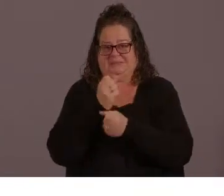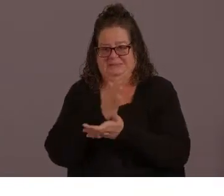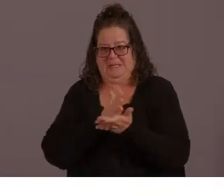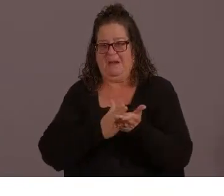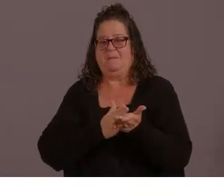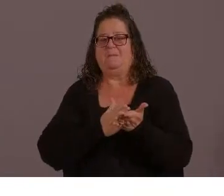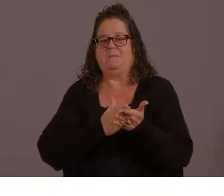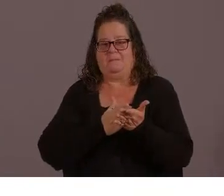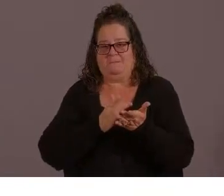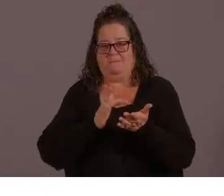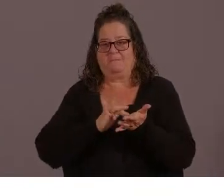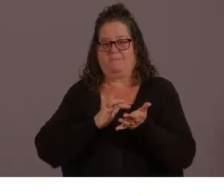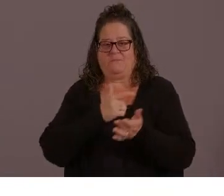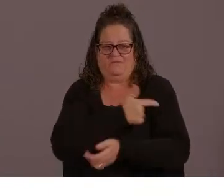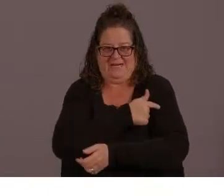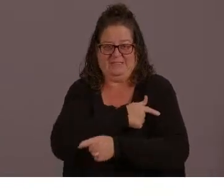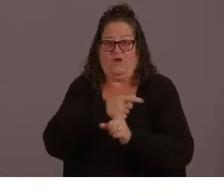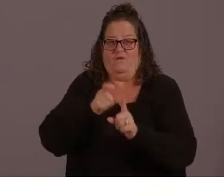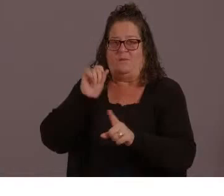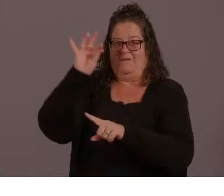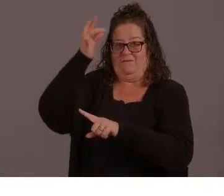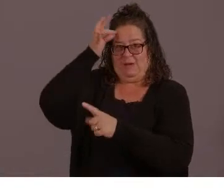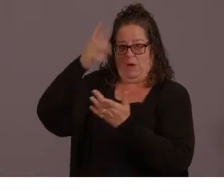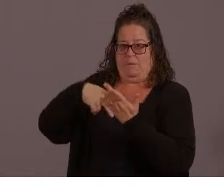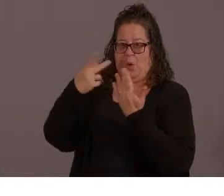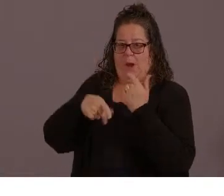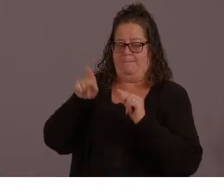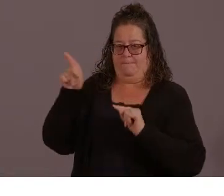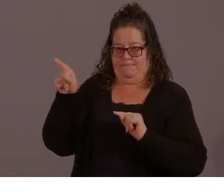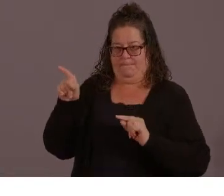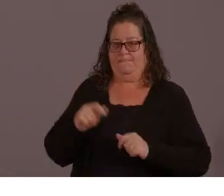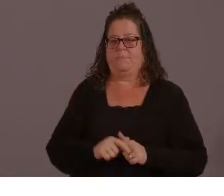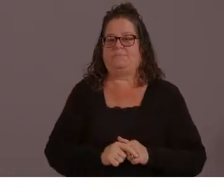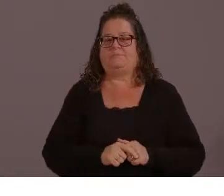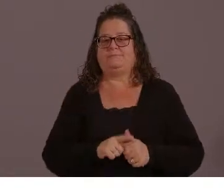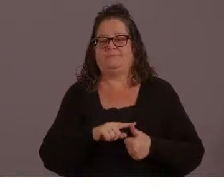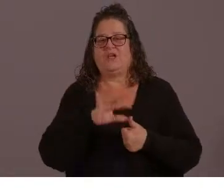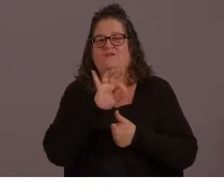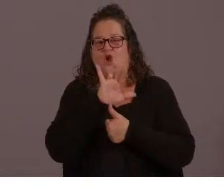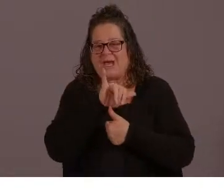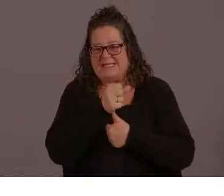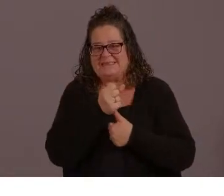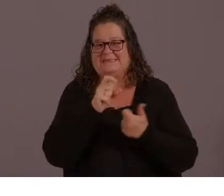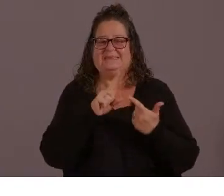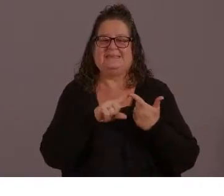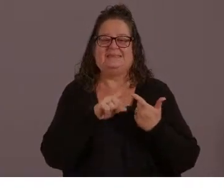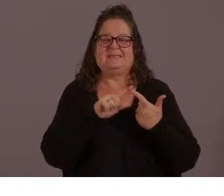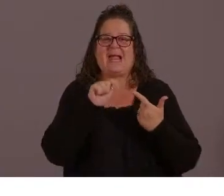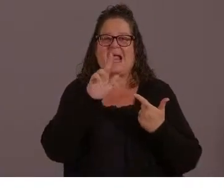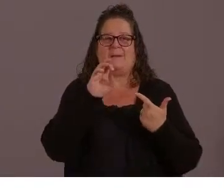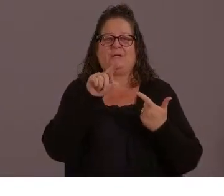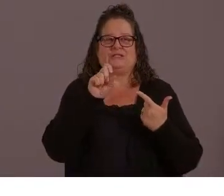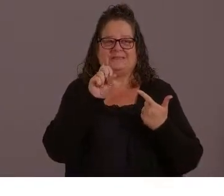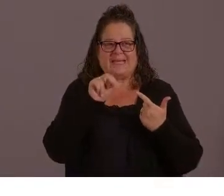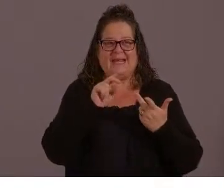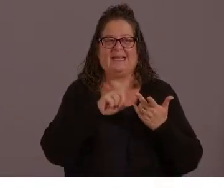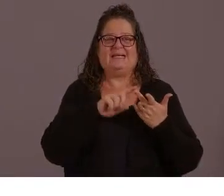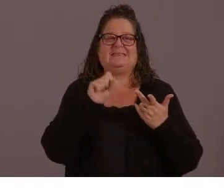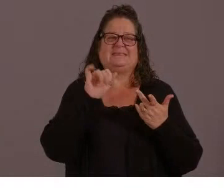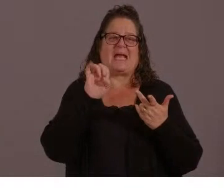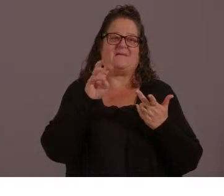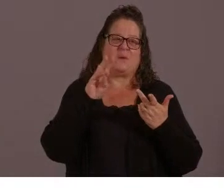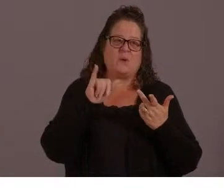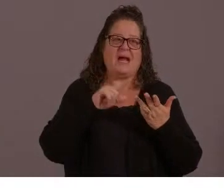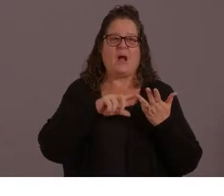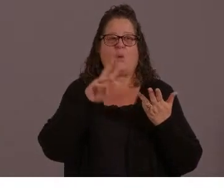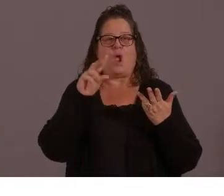Pharmacy Partnership Program. That includes Fry's, Albertsons, Safeway, Walgreens, CVS, Walmart, and Costco. So we